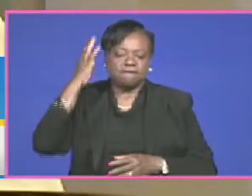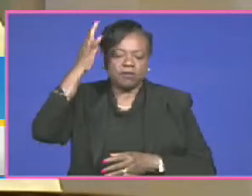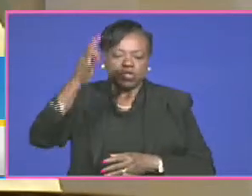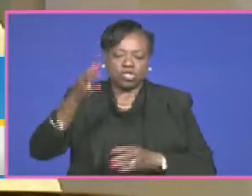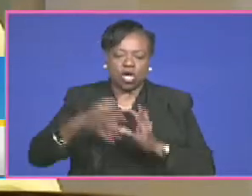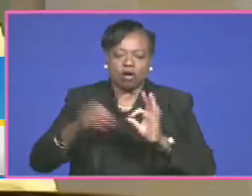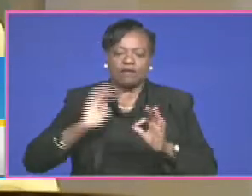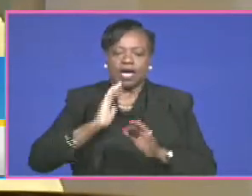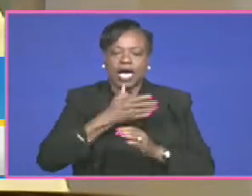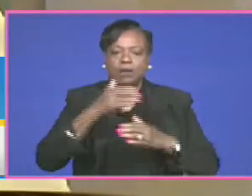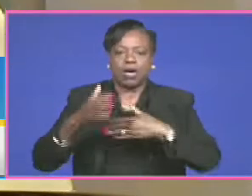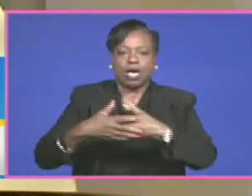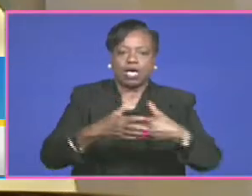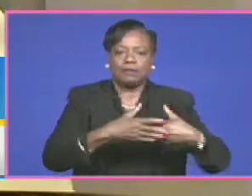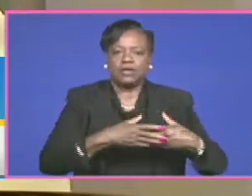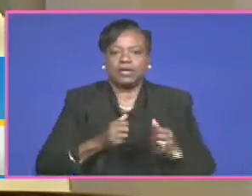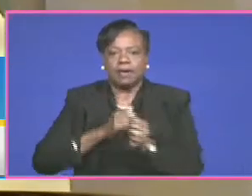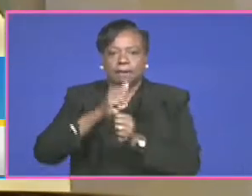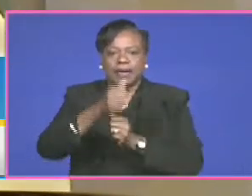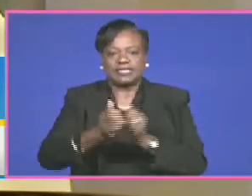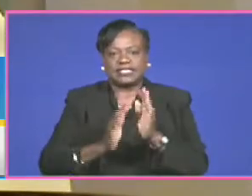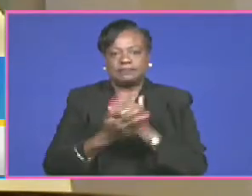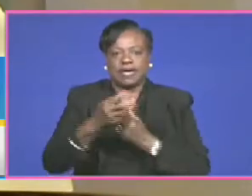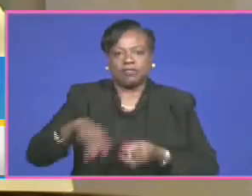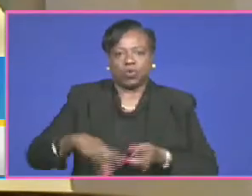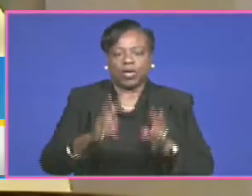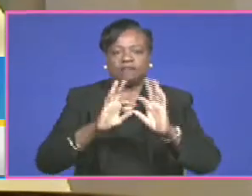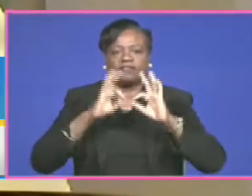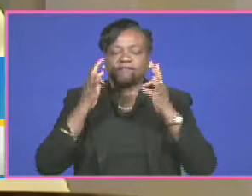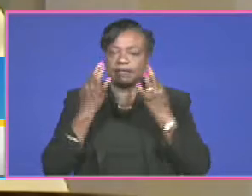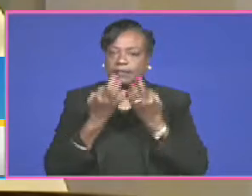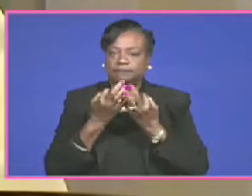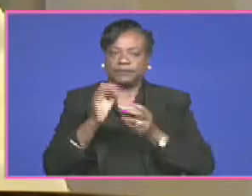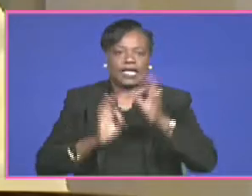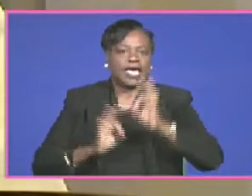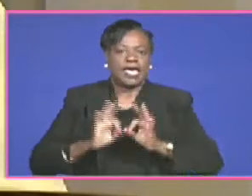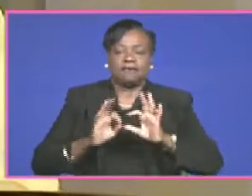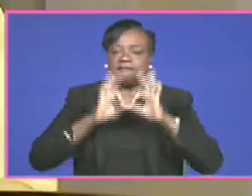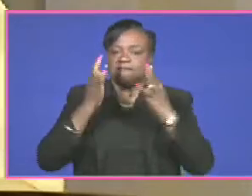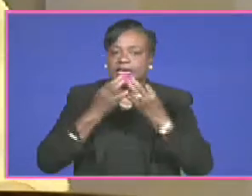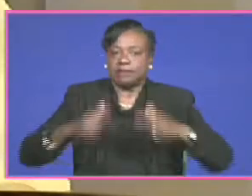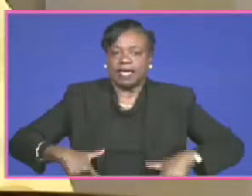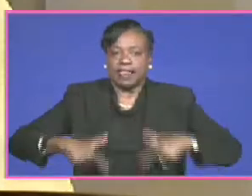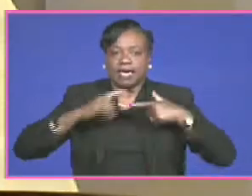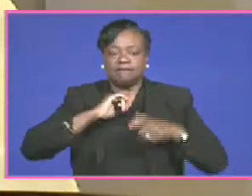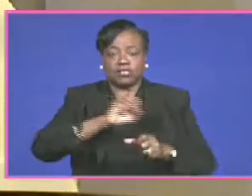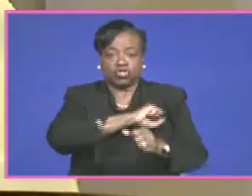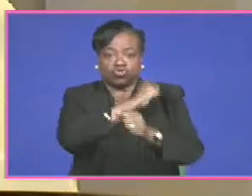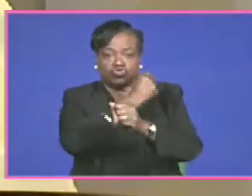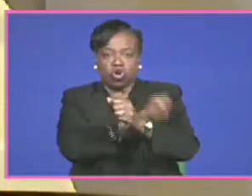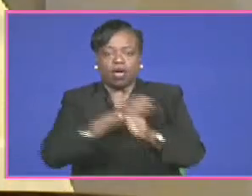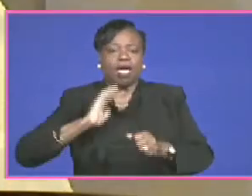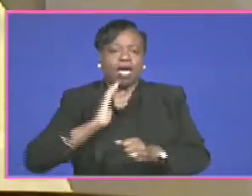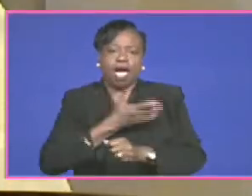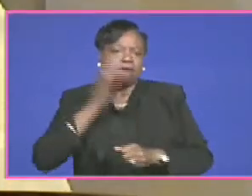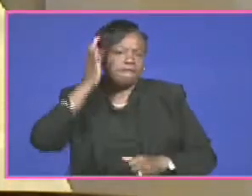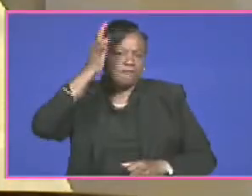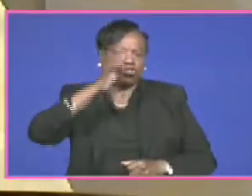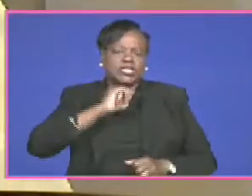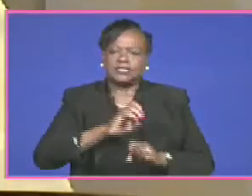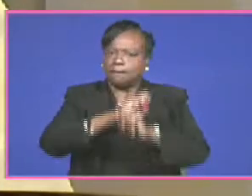community passes by way of the family. And if family life is strong, our future is bright.